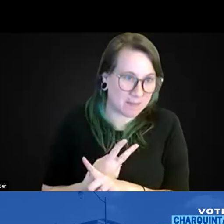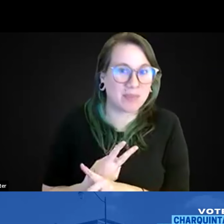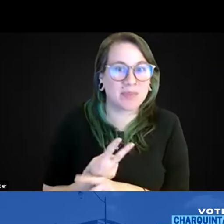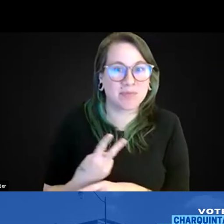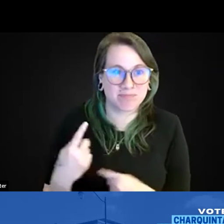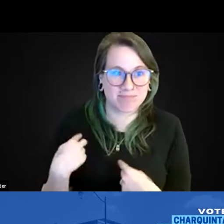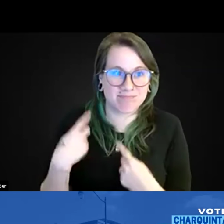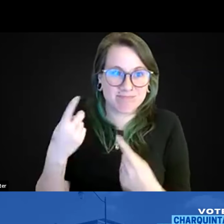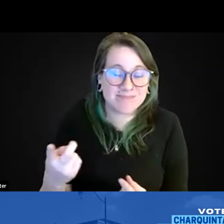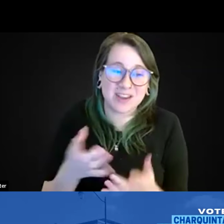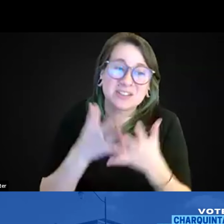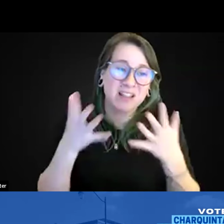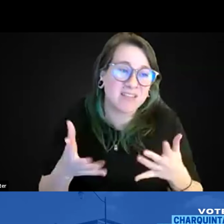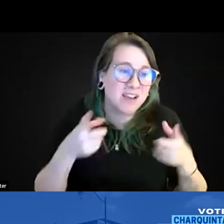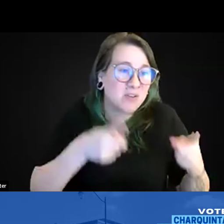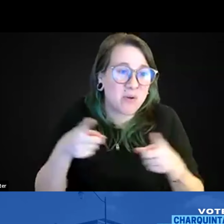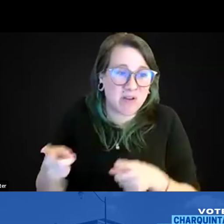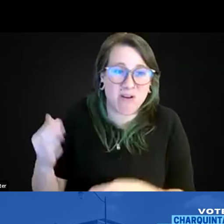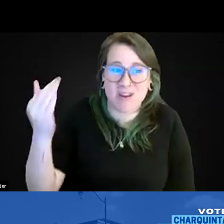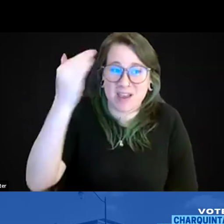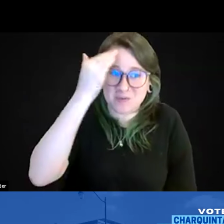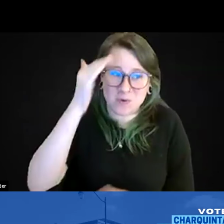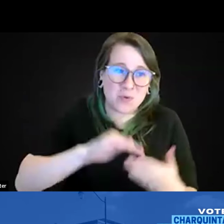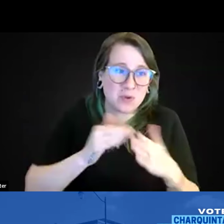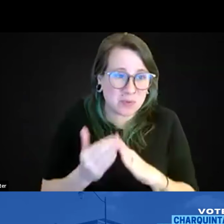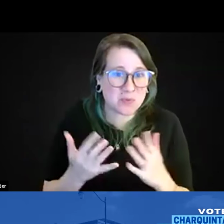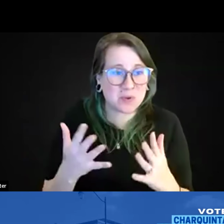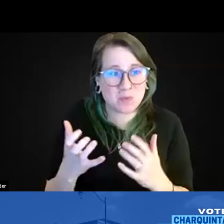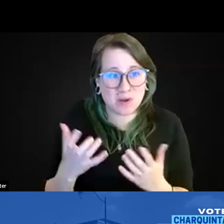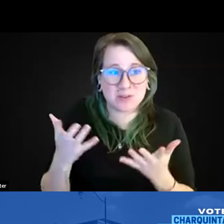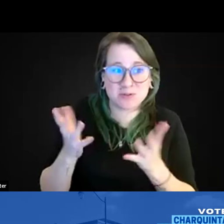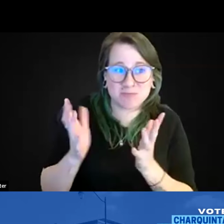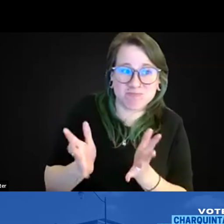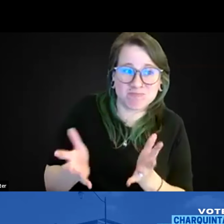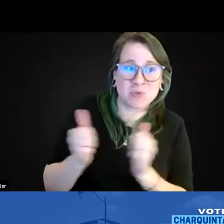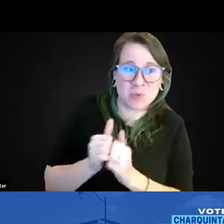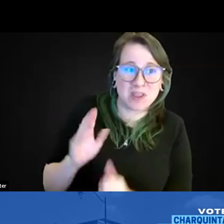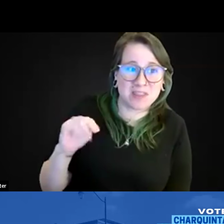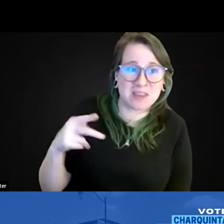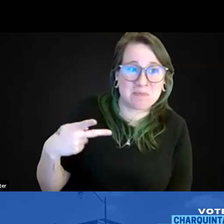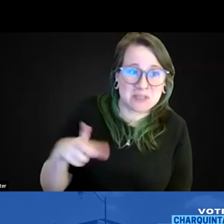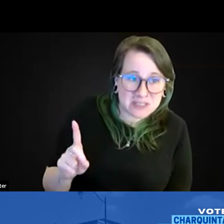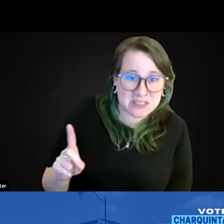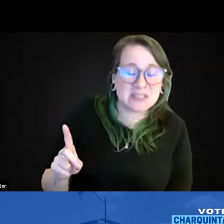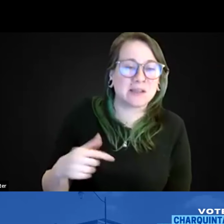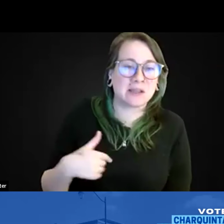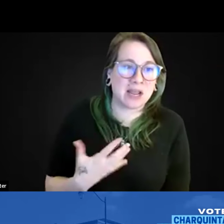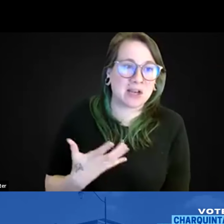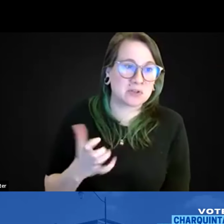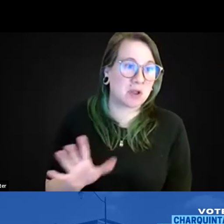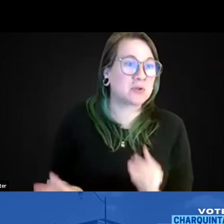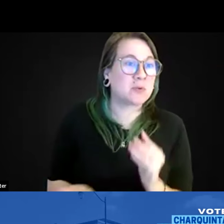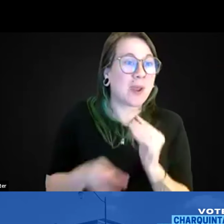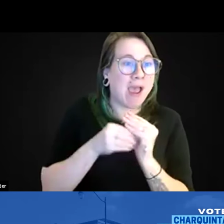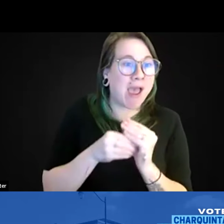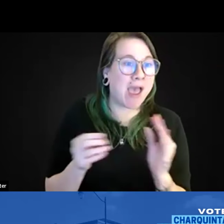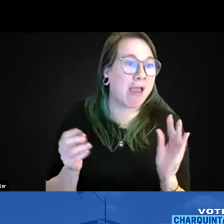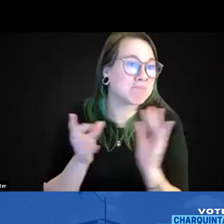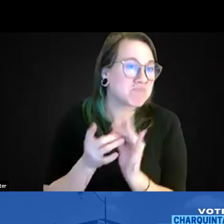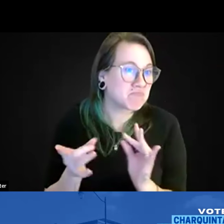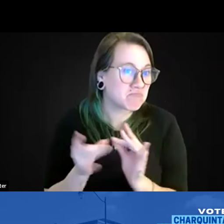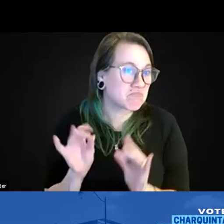lot going on that I know the community wants to hear about and talk to MPD about. And I just want to echo that thought and kind